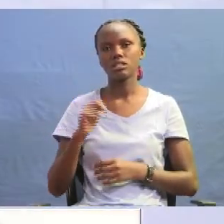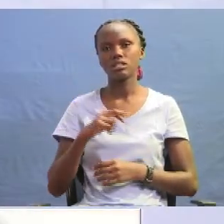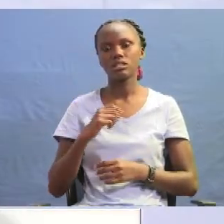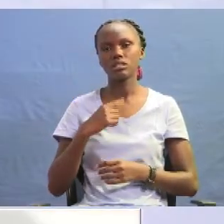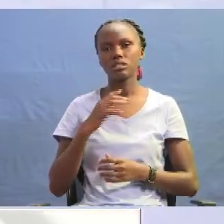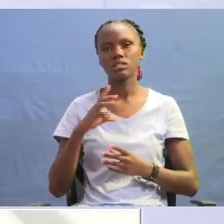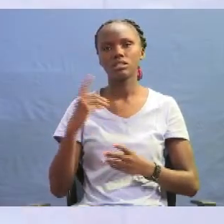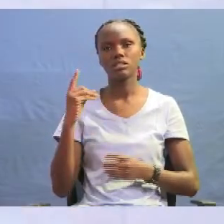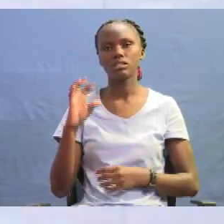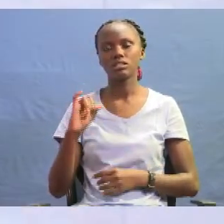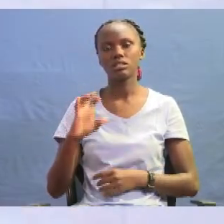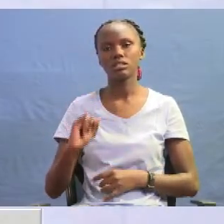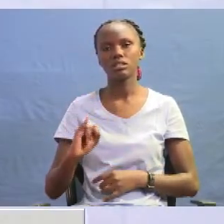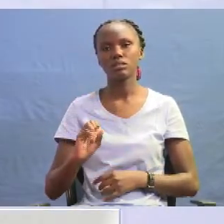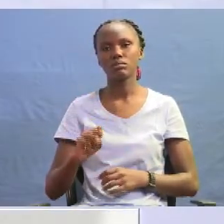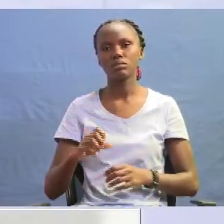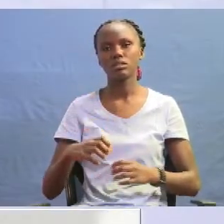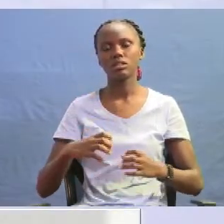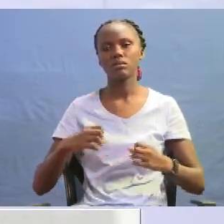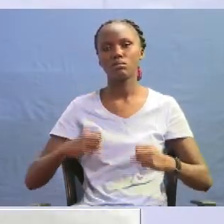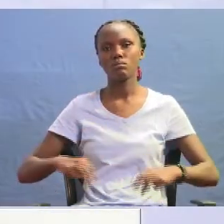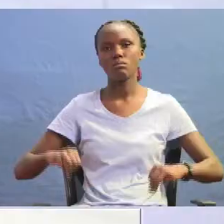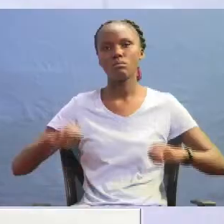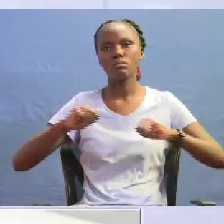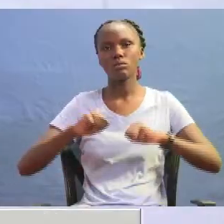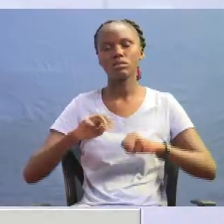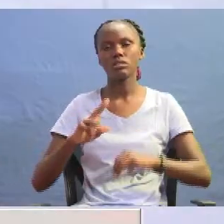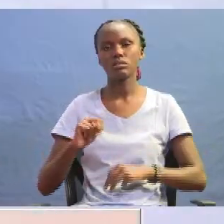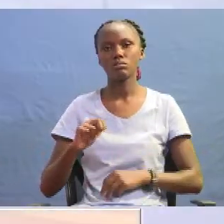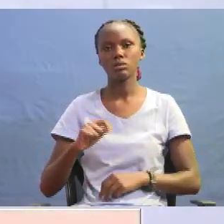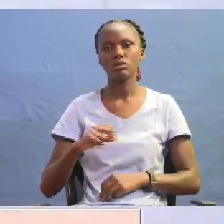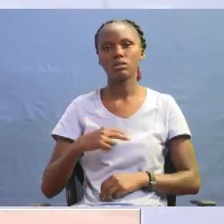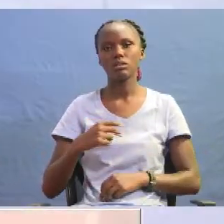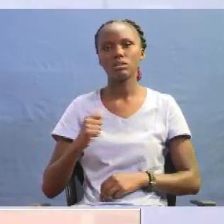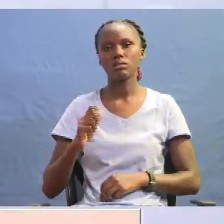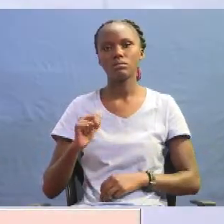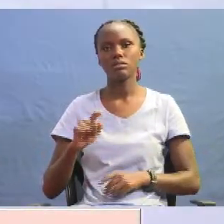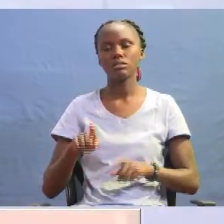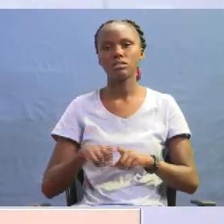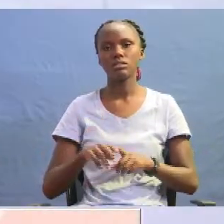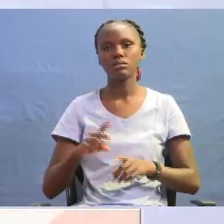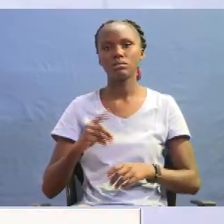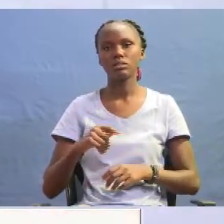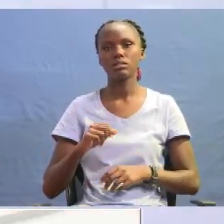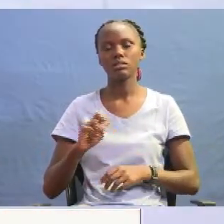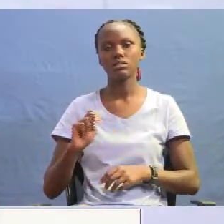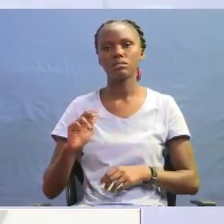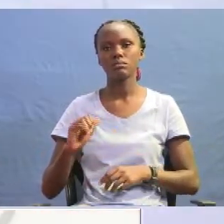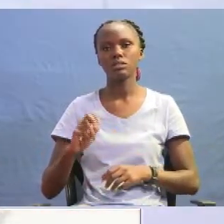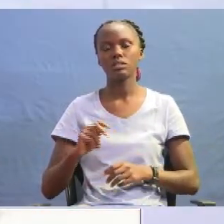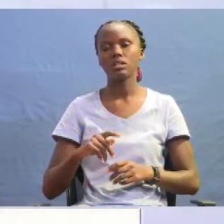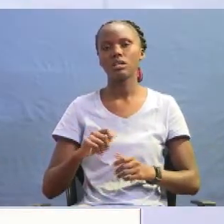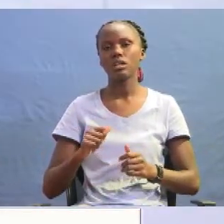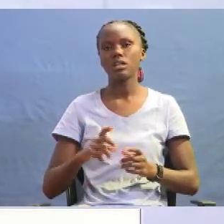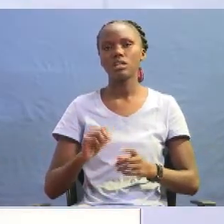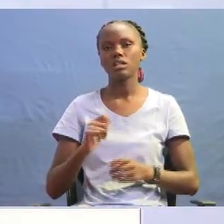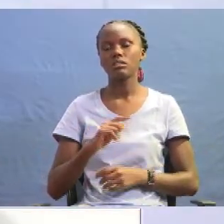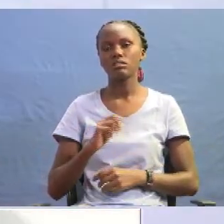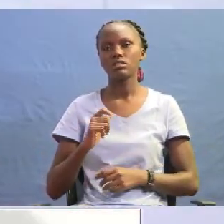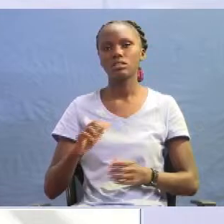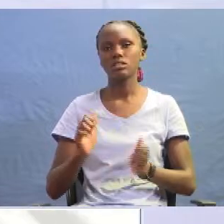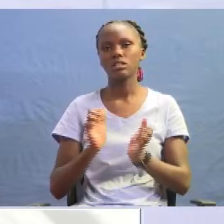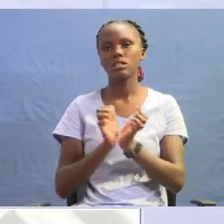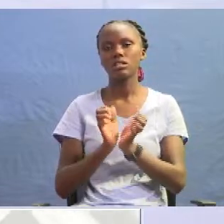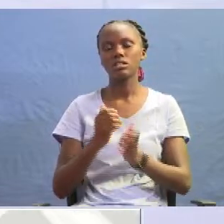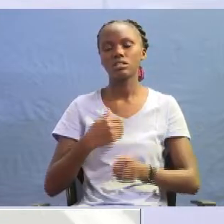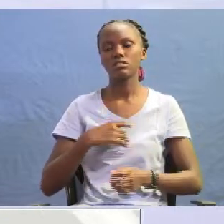of Criminal Investigation Boss Mohamed Amin, and Director of Public Prosecution Renson Igonga over his